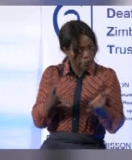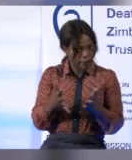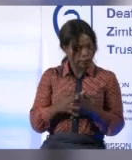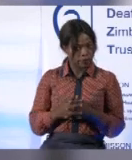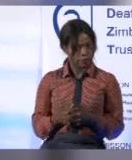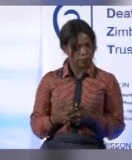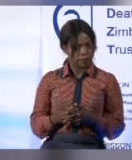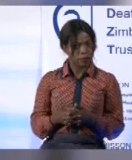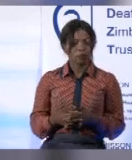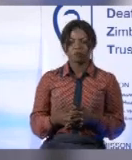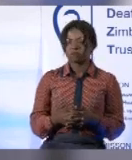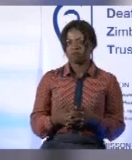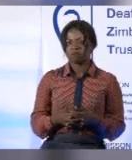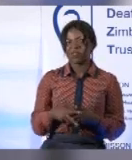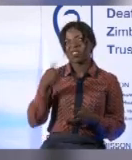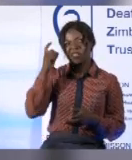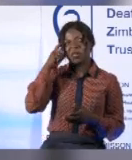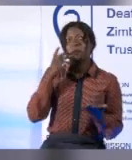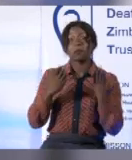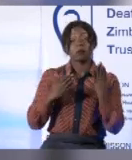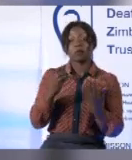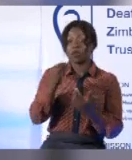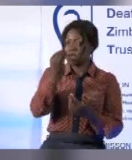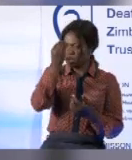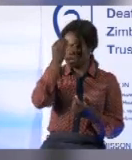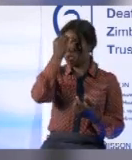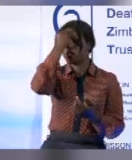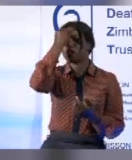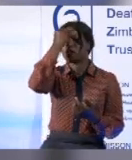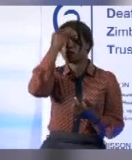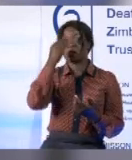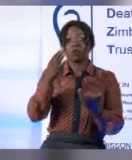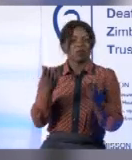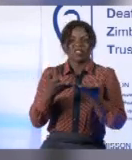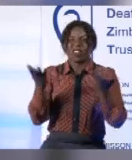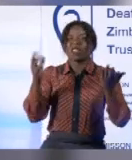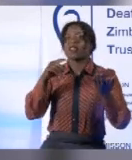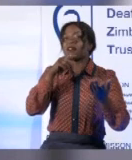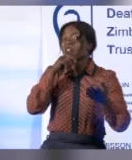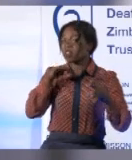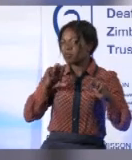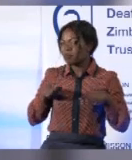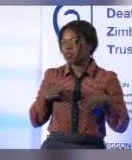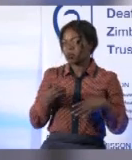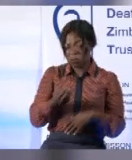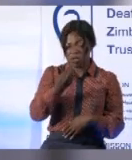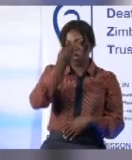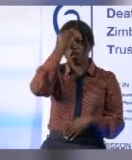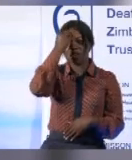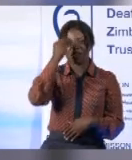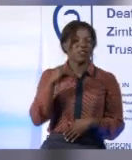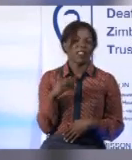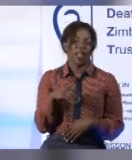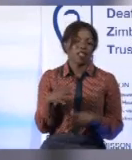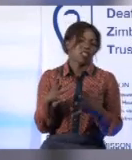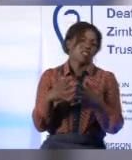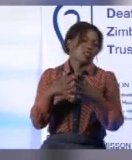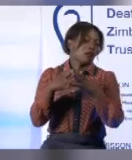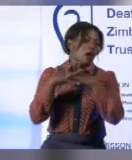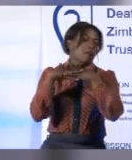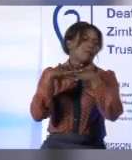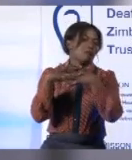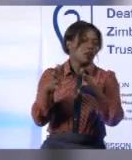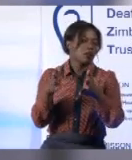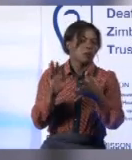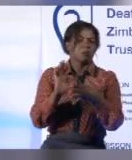I think they'll be angry. Of course, as like other parents, they'll be angry. But I wouldn't care because